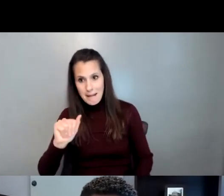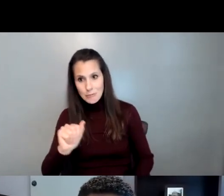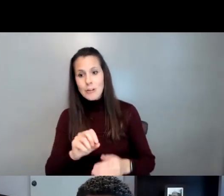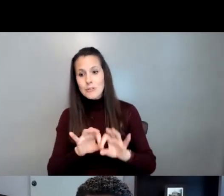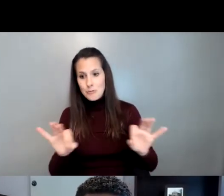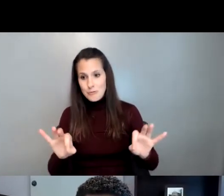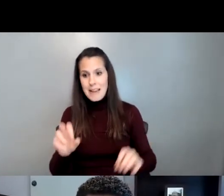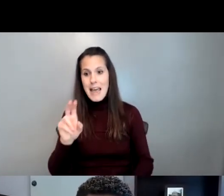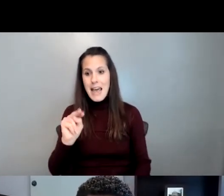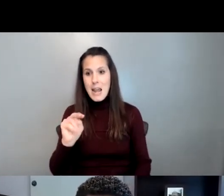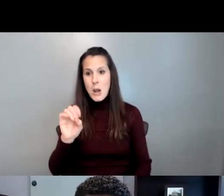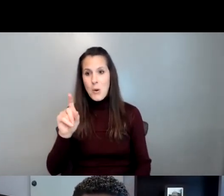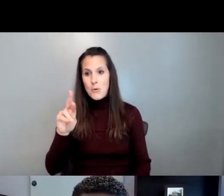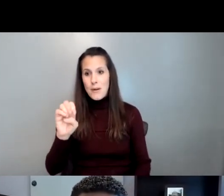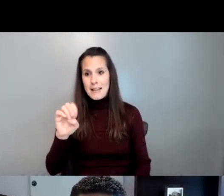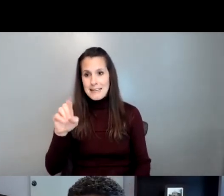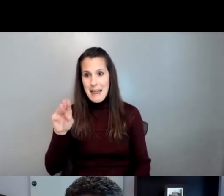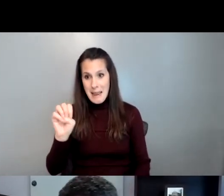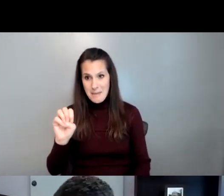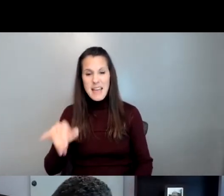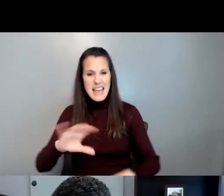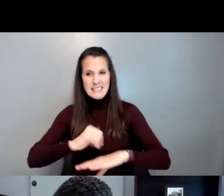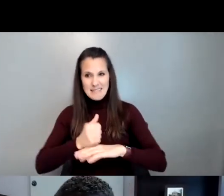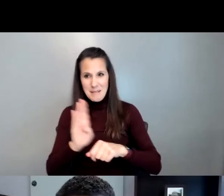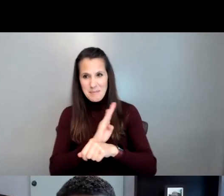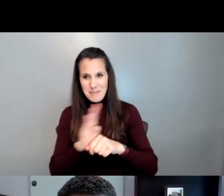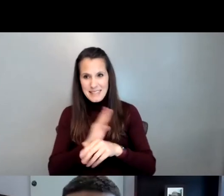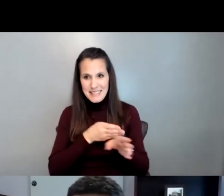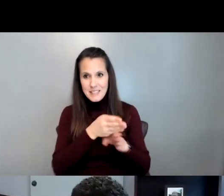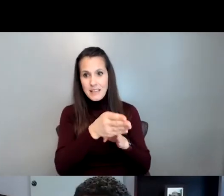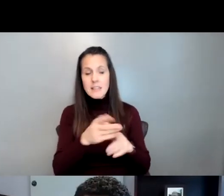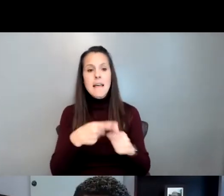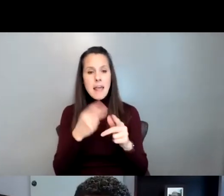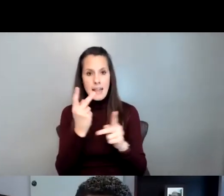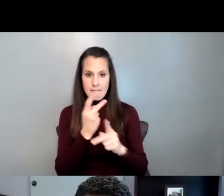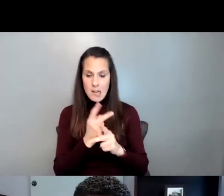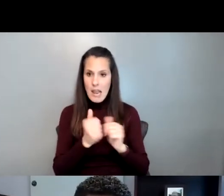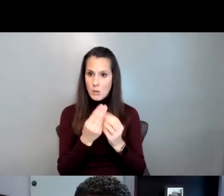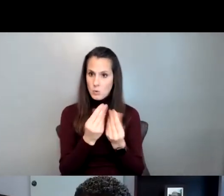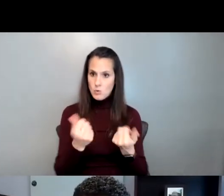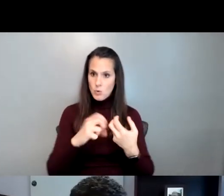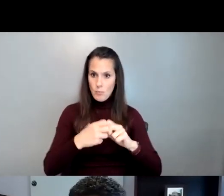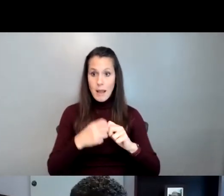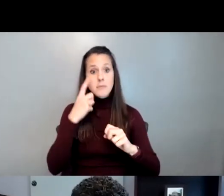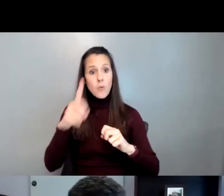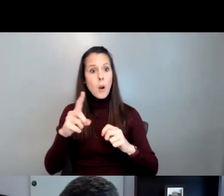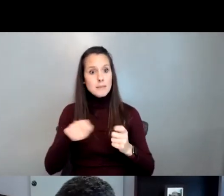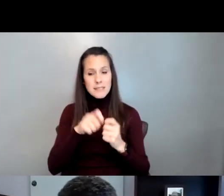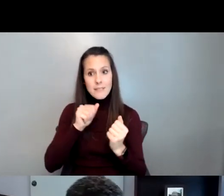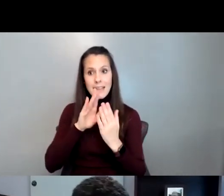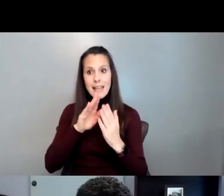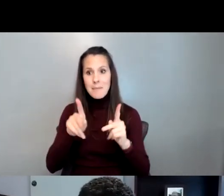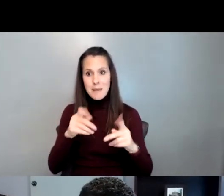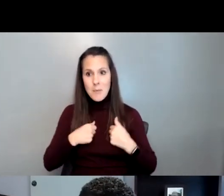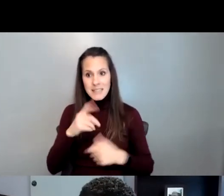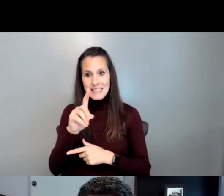engineering, science, and technology entrepreneurship. While there, I worked on creating solutions to problems that people with disabilities faced. And at that point, I was still